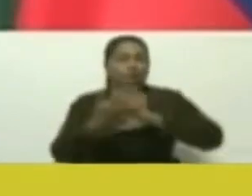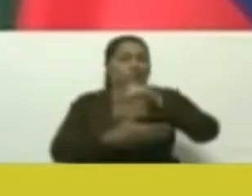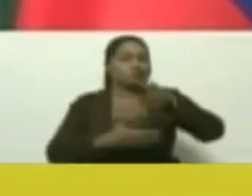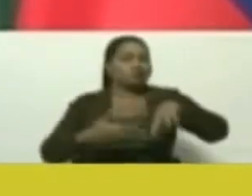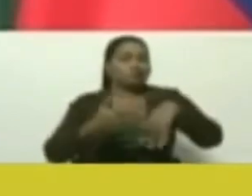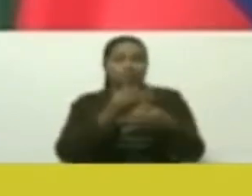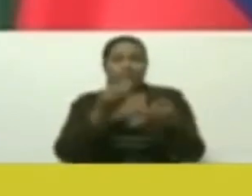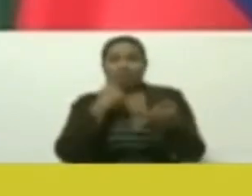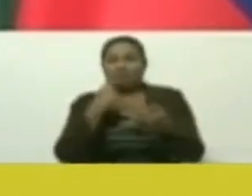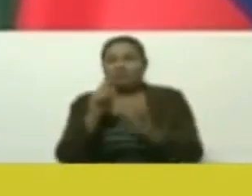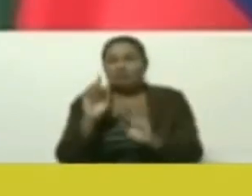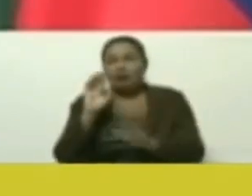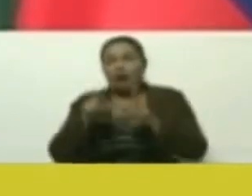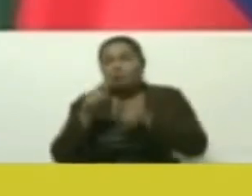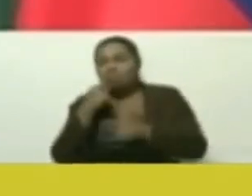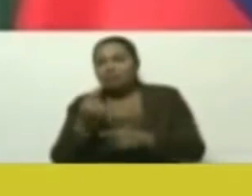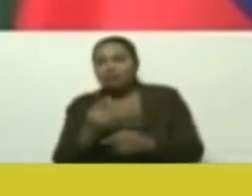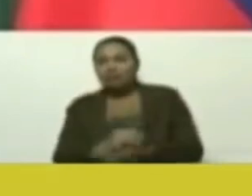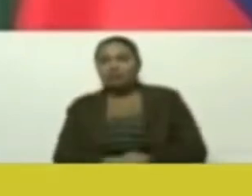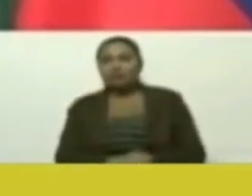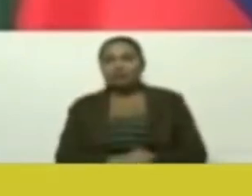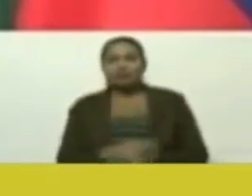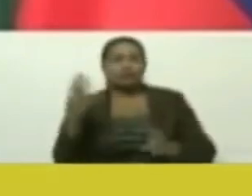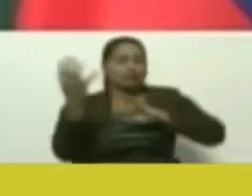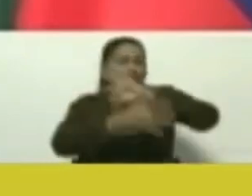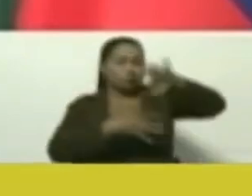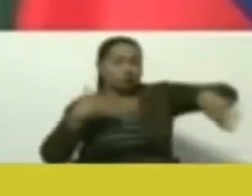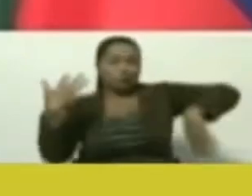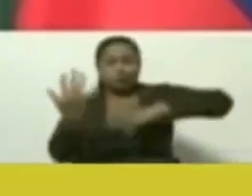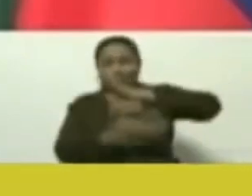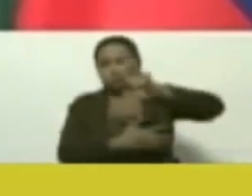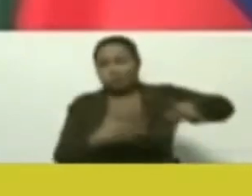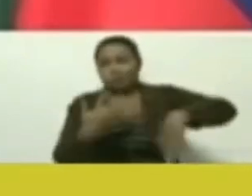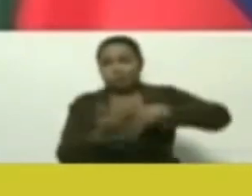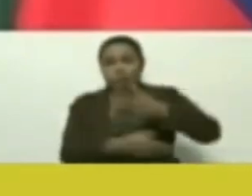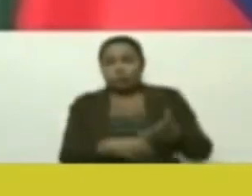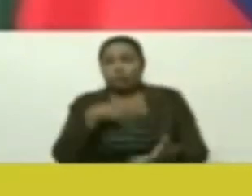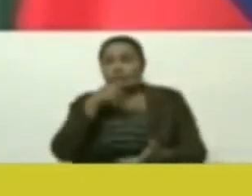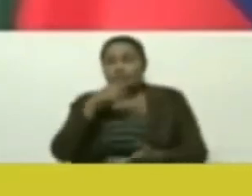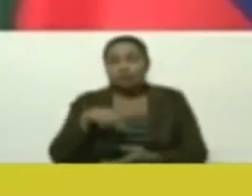the perfect crisis, as they say, the perfect storm.